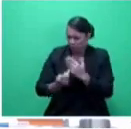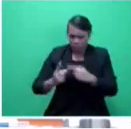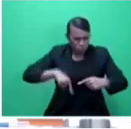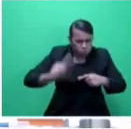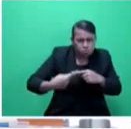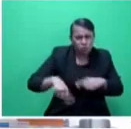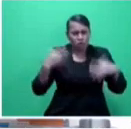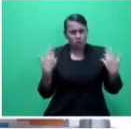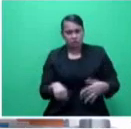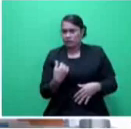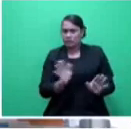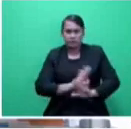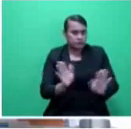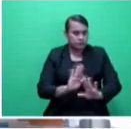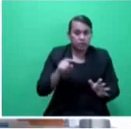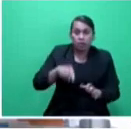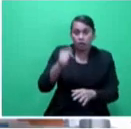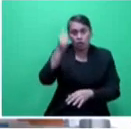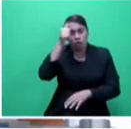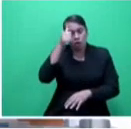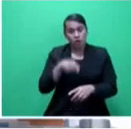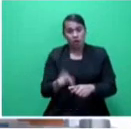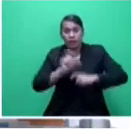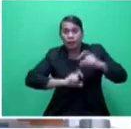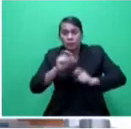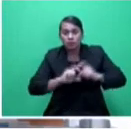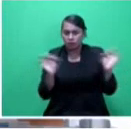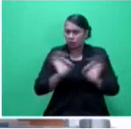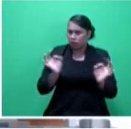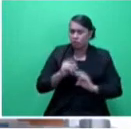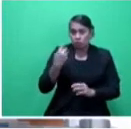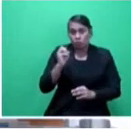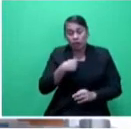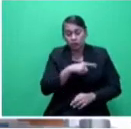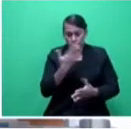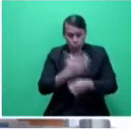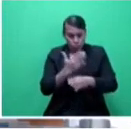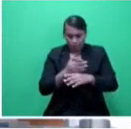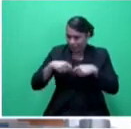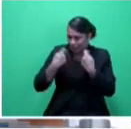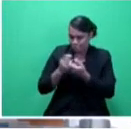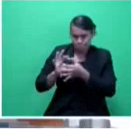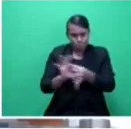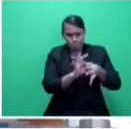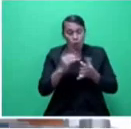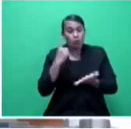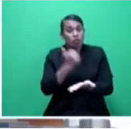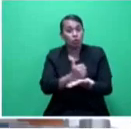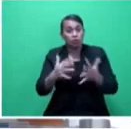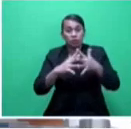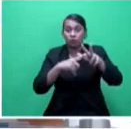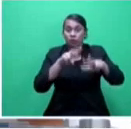capacity to do that. So we now are working with a team of people, Water Authority of Fiji, that actually are giving us correct information and are able to